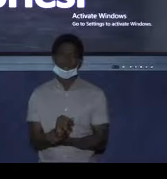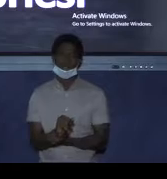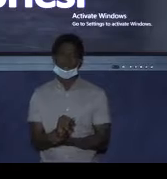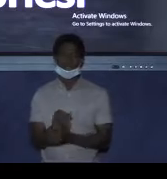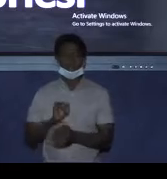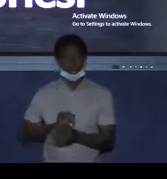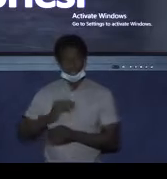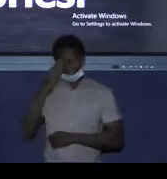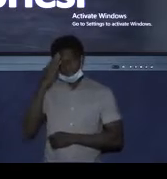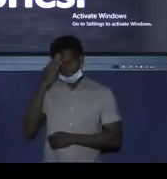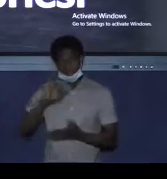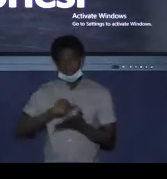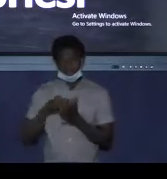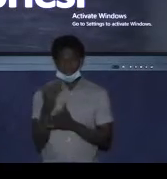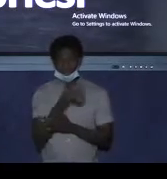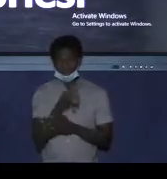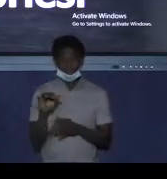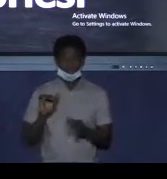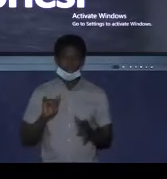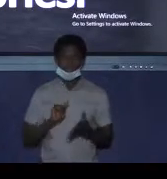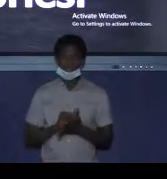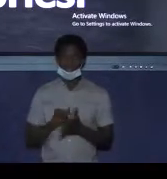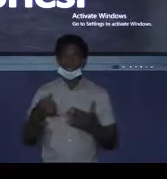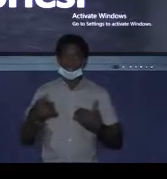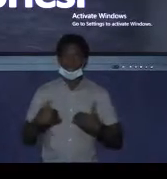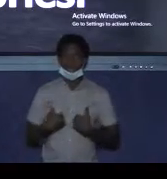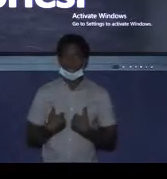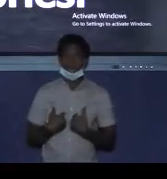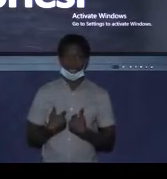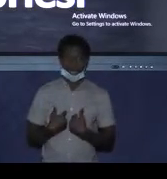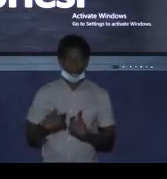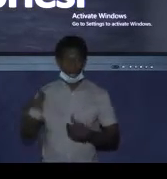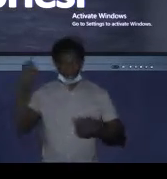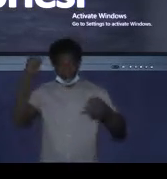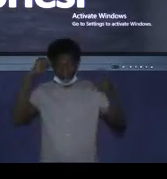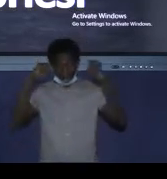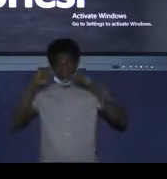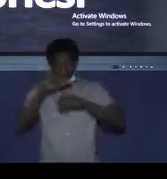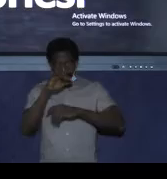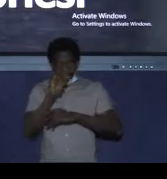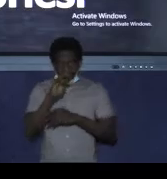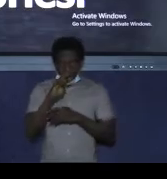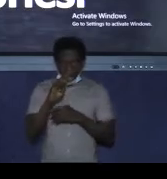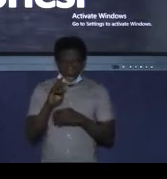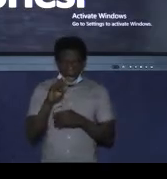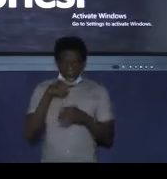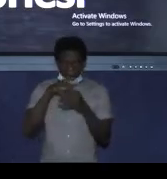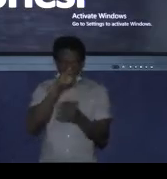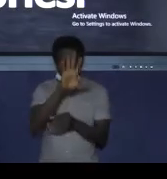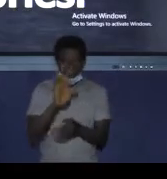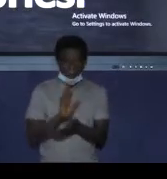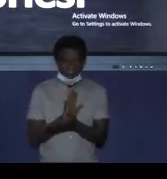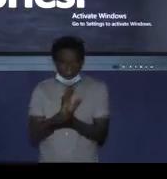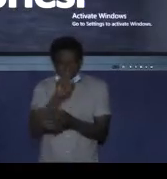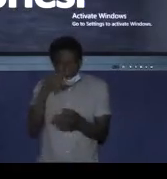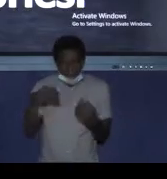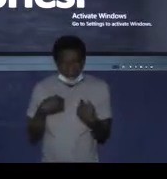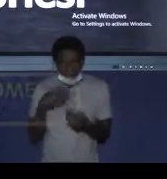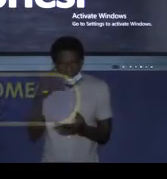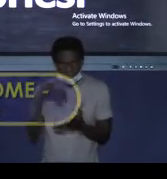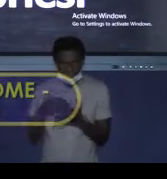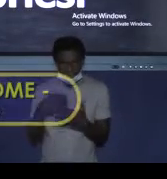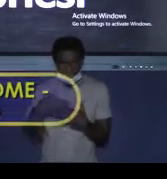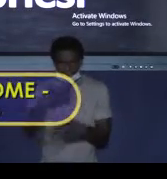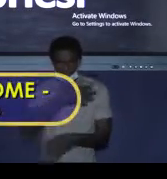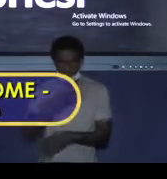chemical laboratories. I know those of you that have science laboratories in your school will have seen mercury in